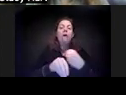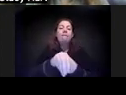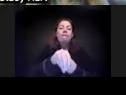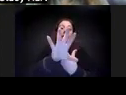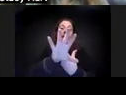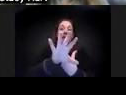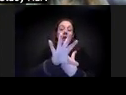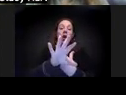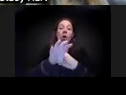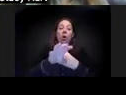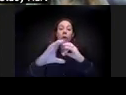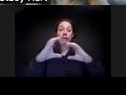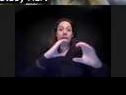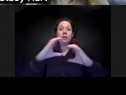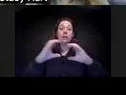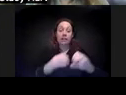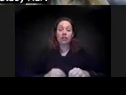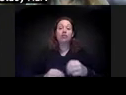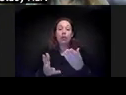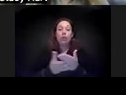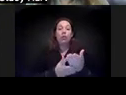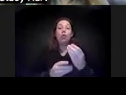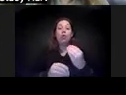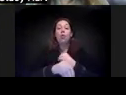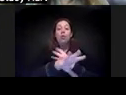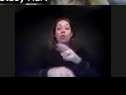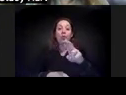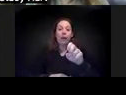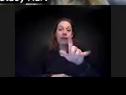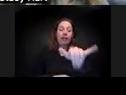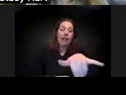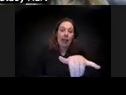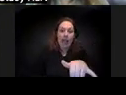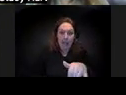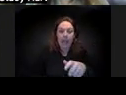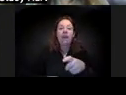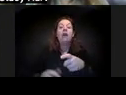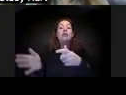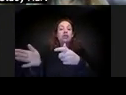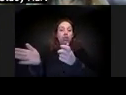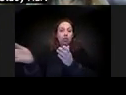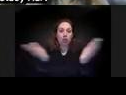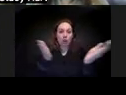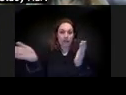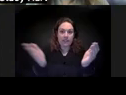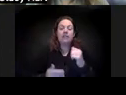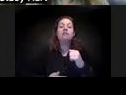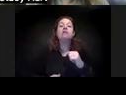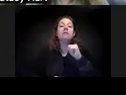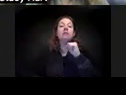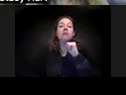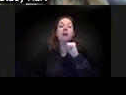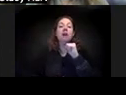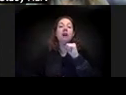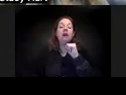relay services are a telephone service and are not intended to be used for an interpreting